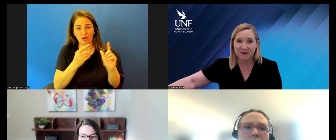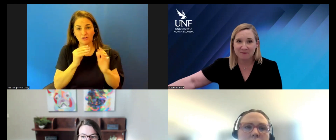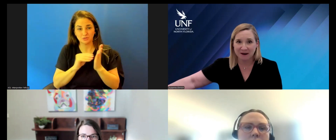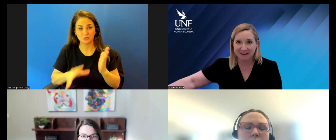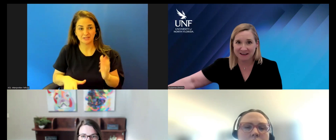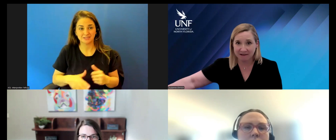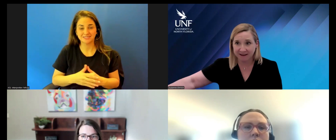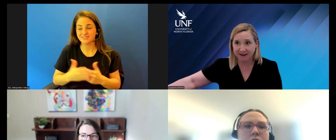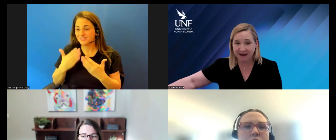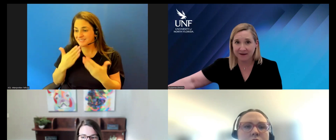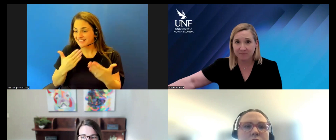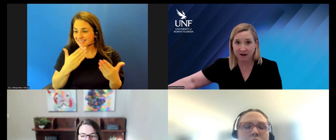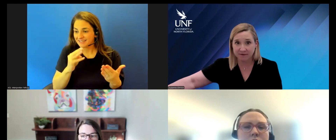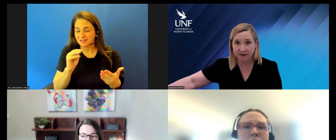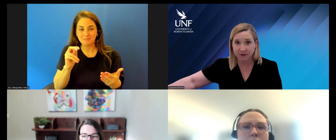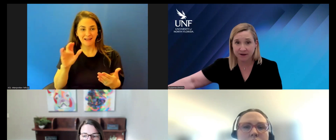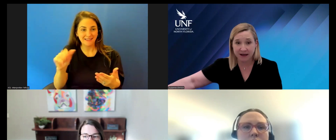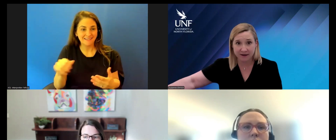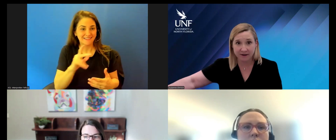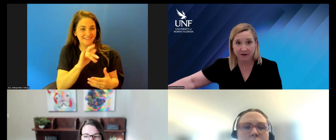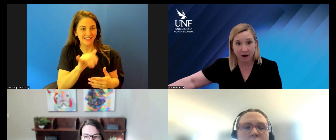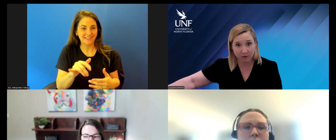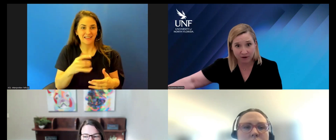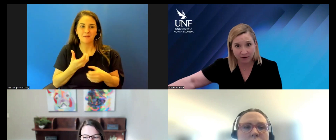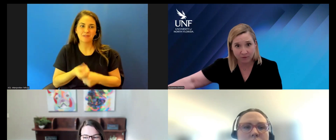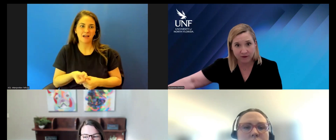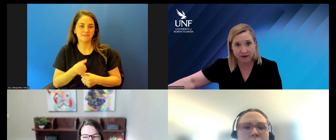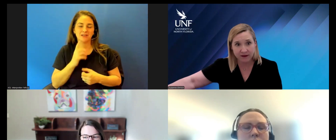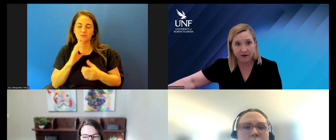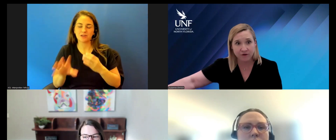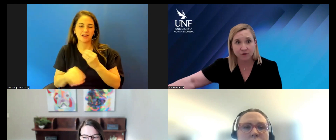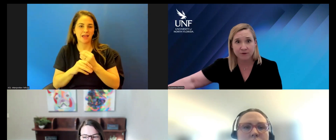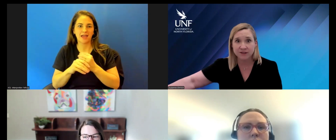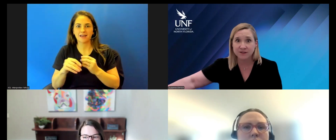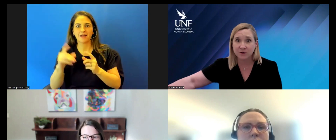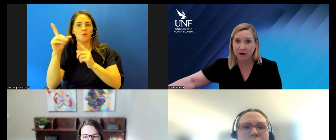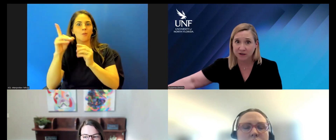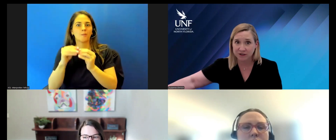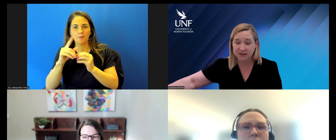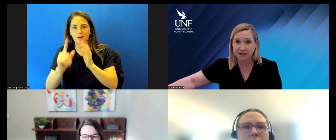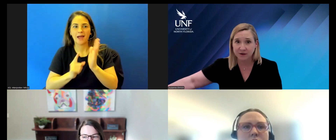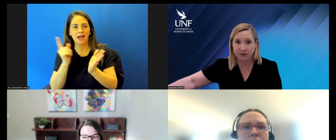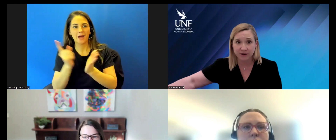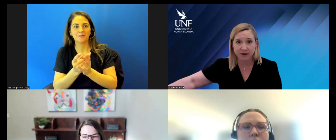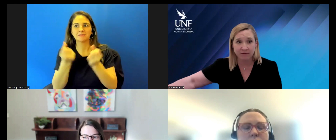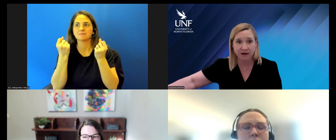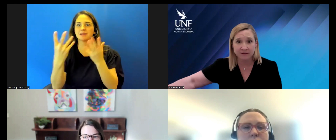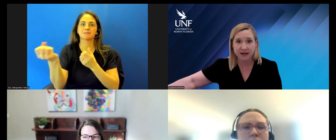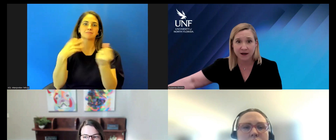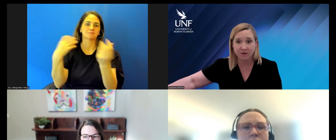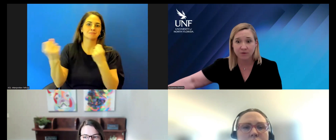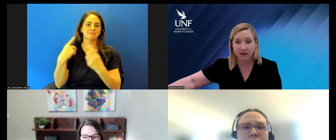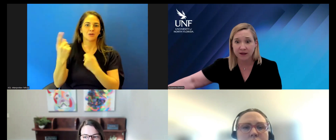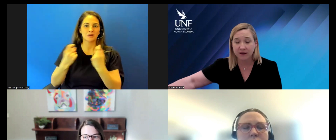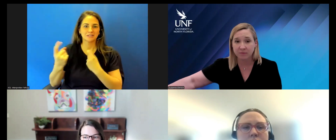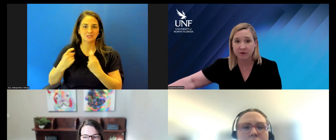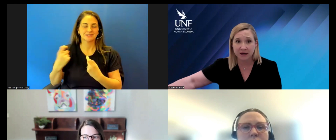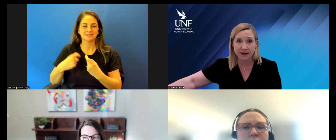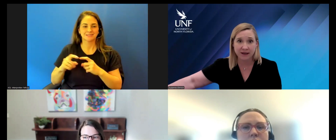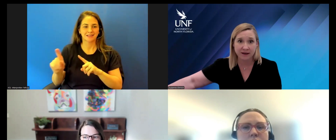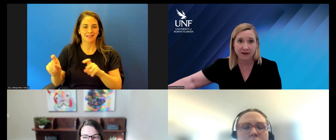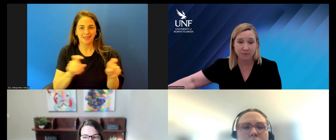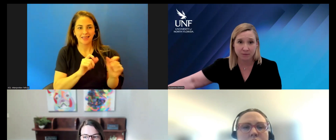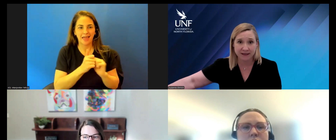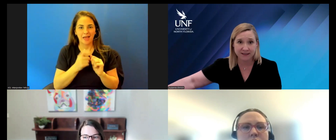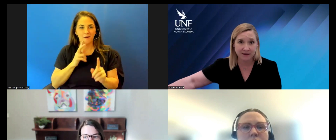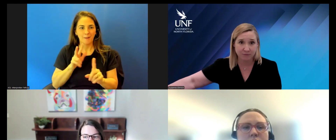Well, thank you, Monica and Kelly. I am confident we could add another hour with the numerous questions and inquiry around how we